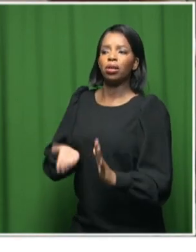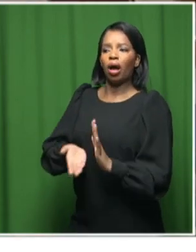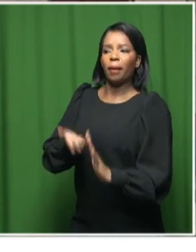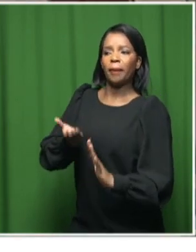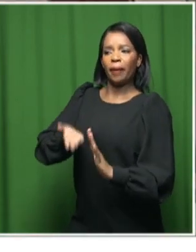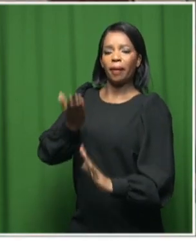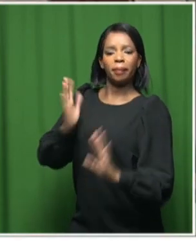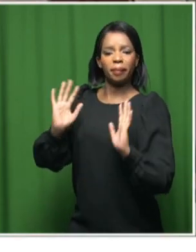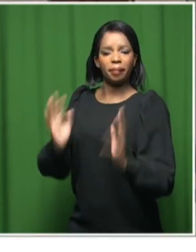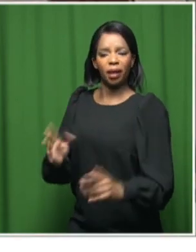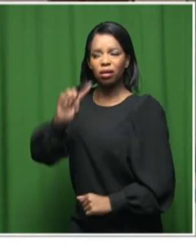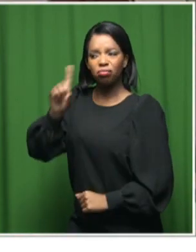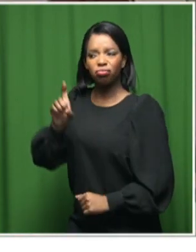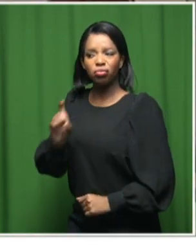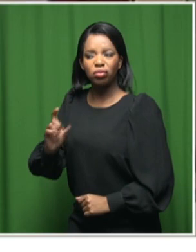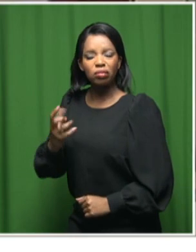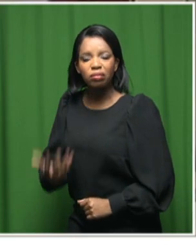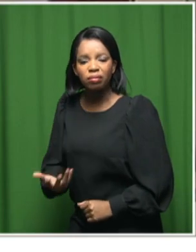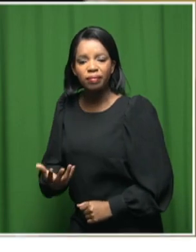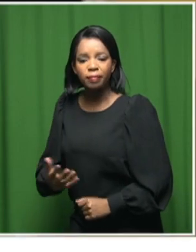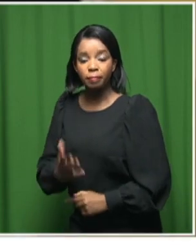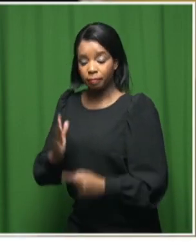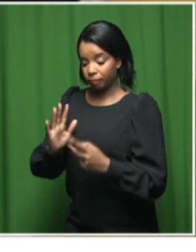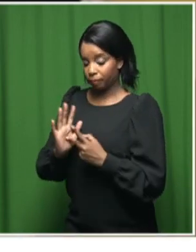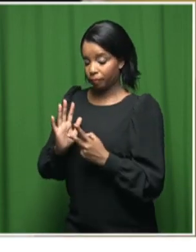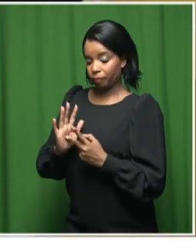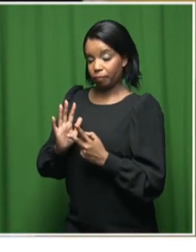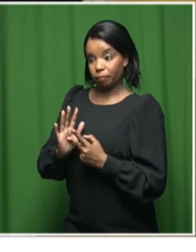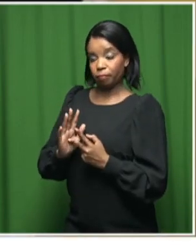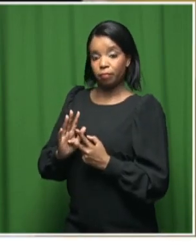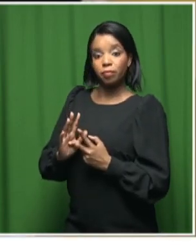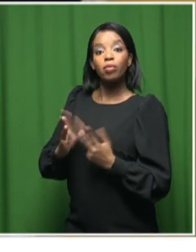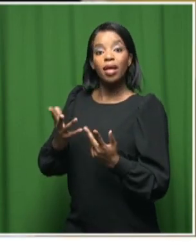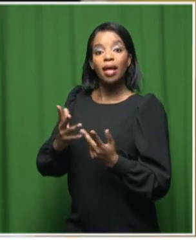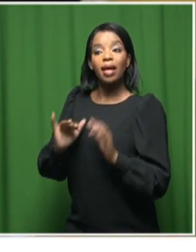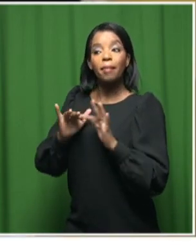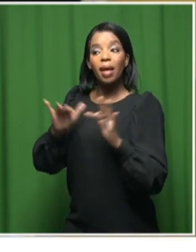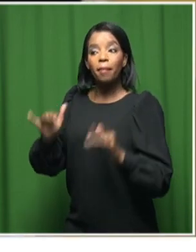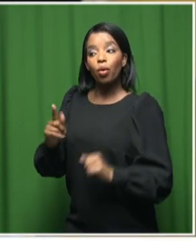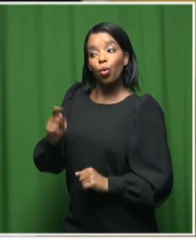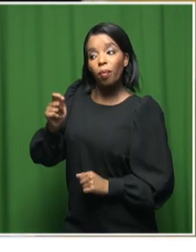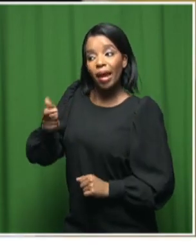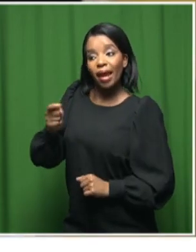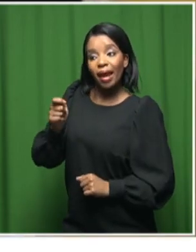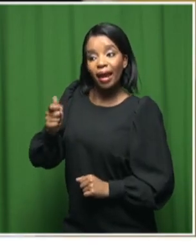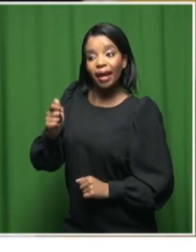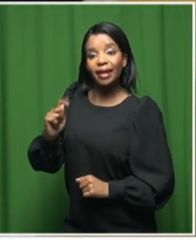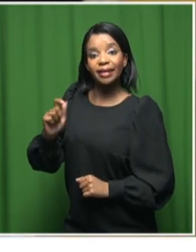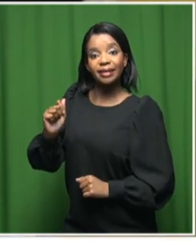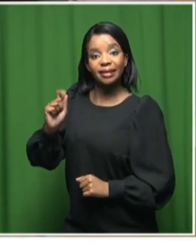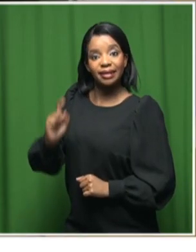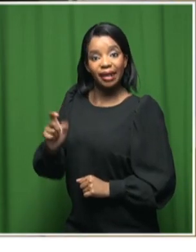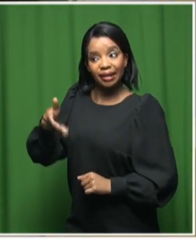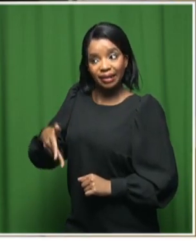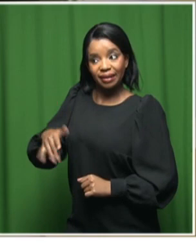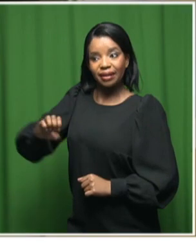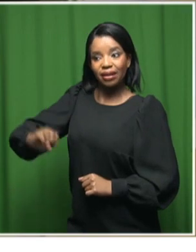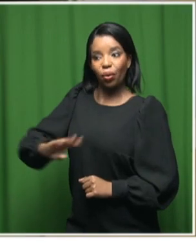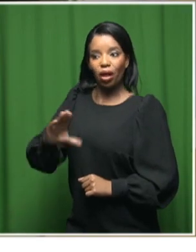this conversation turn to looking at the struggles of tax-paying South Africans?